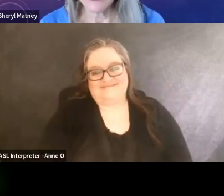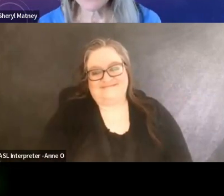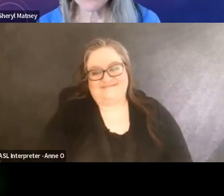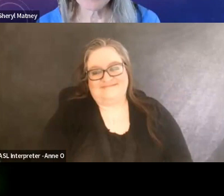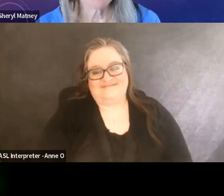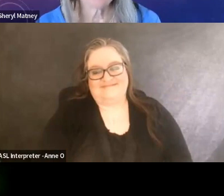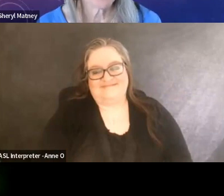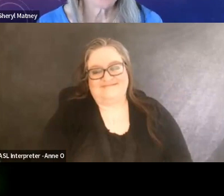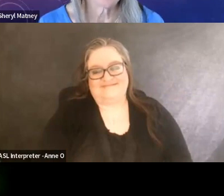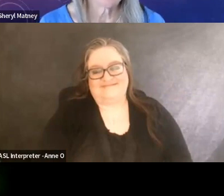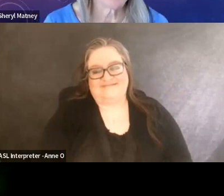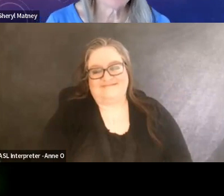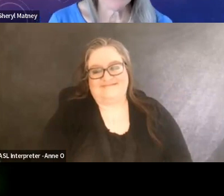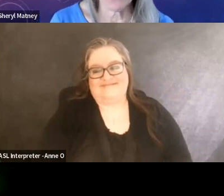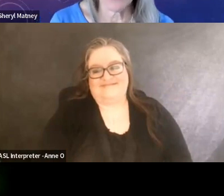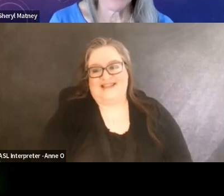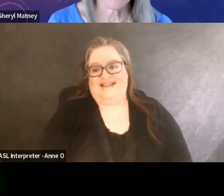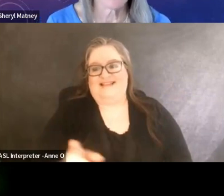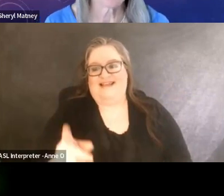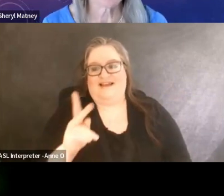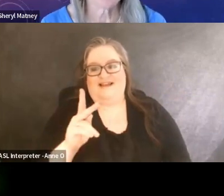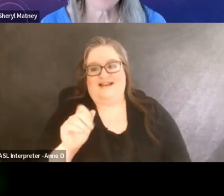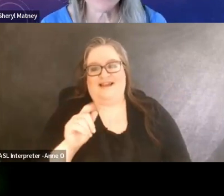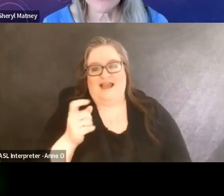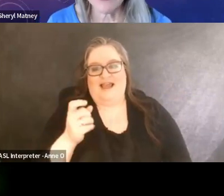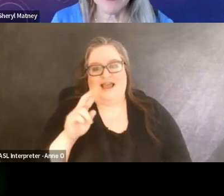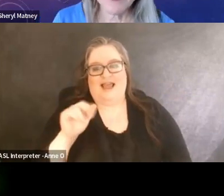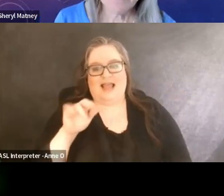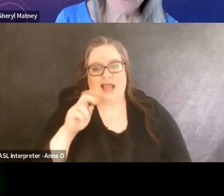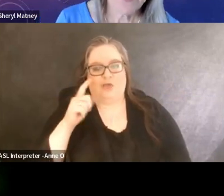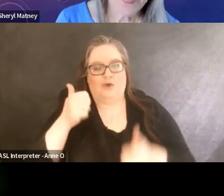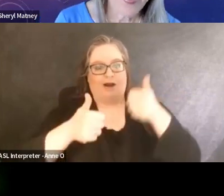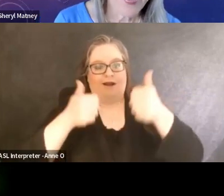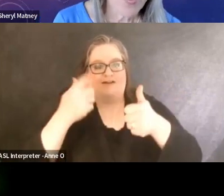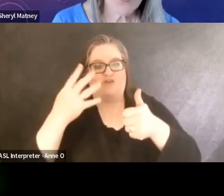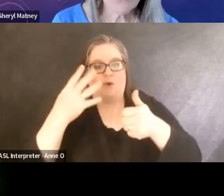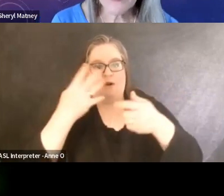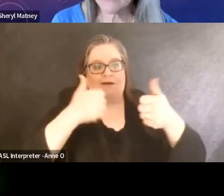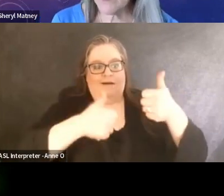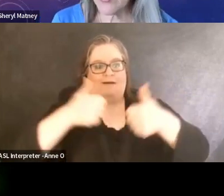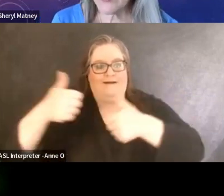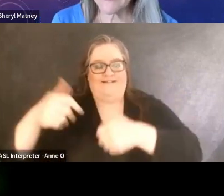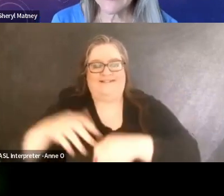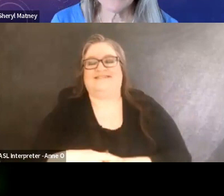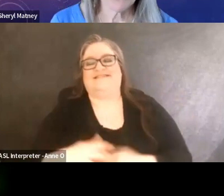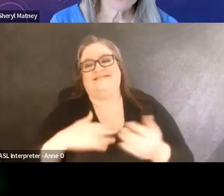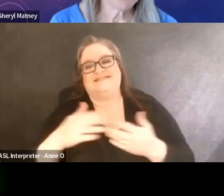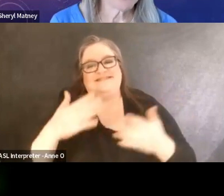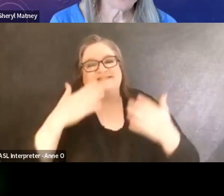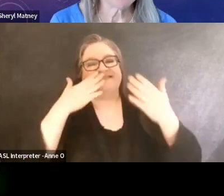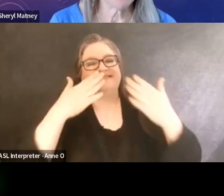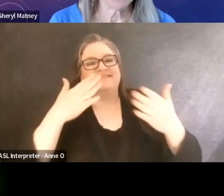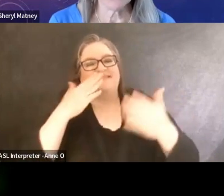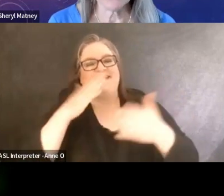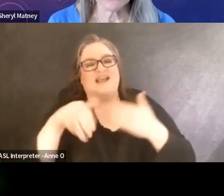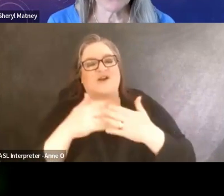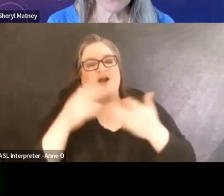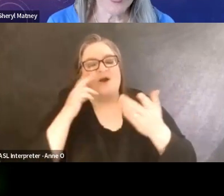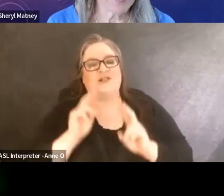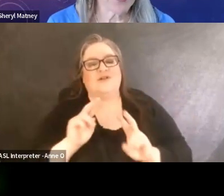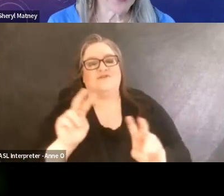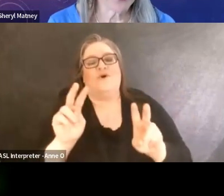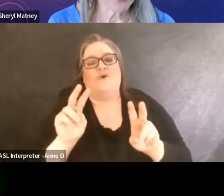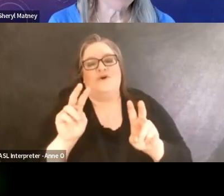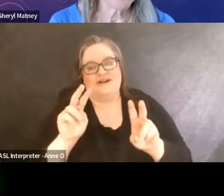Look at Catherine putting 4 thumbs up, so we're going to get extra votes in. Well, thank you all, and we look forward